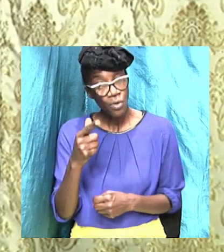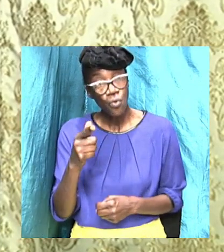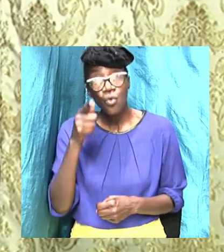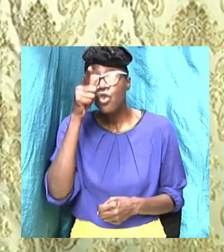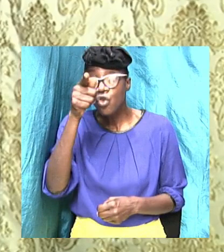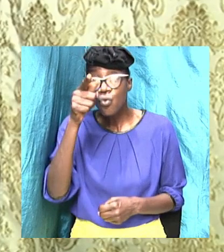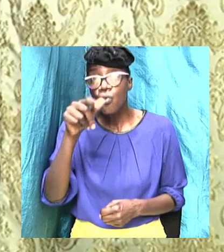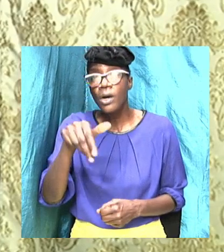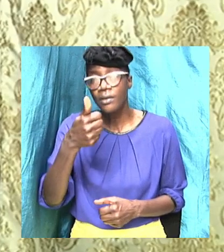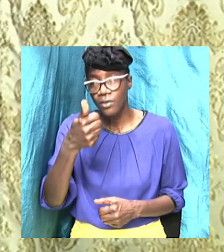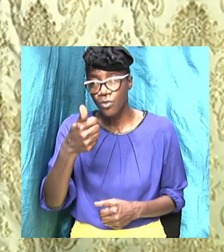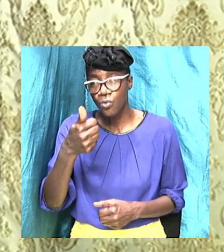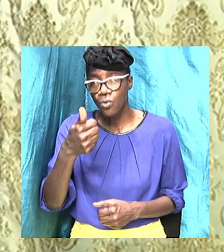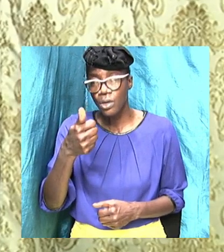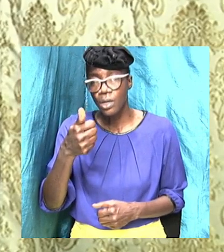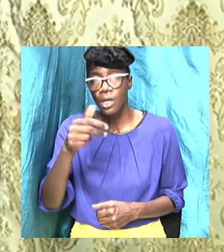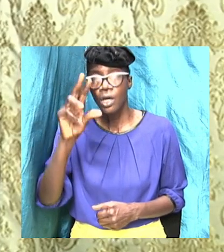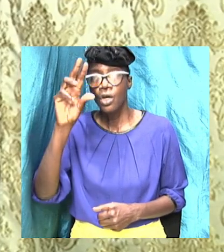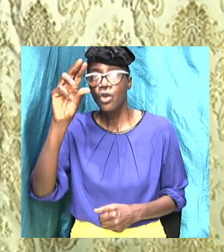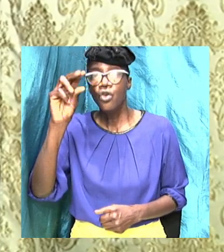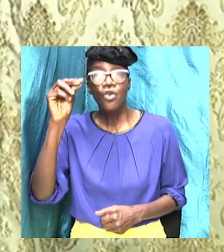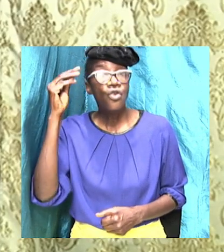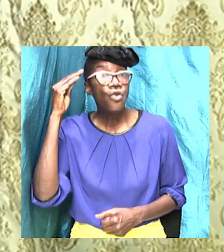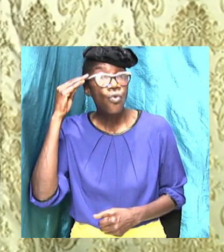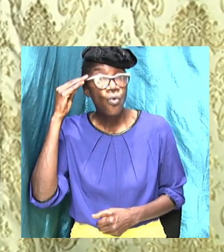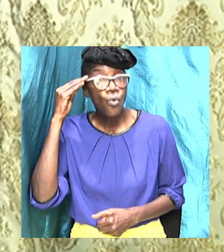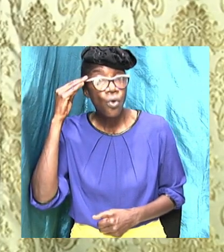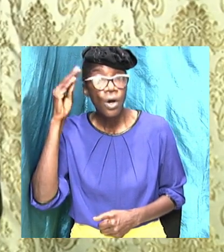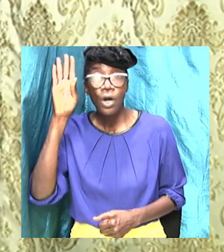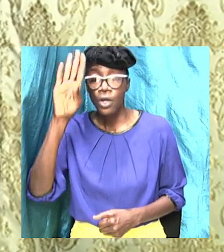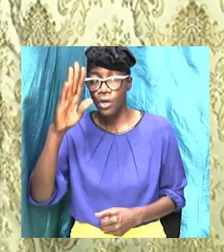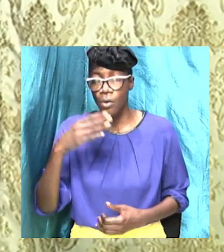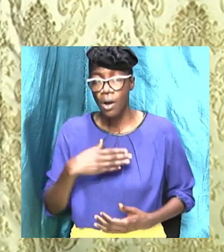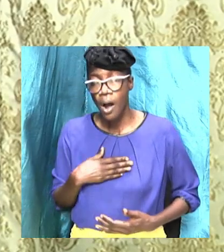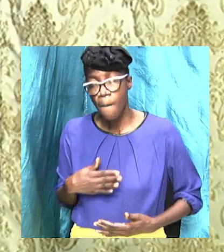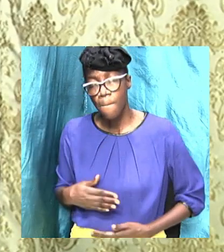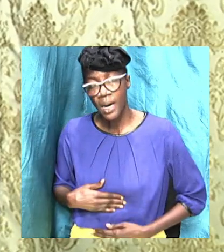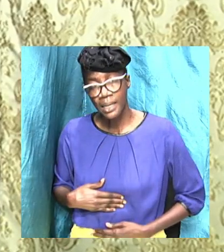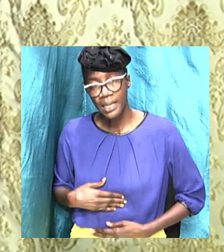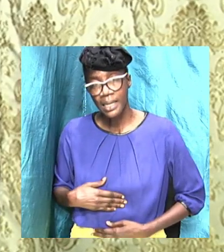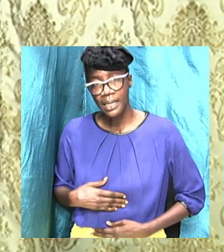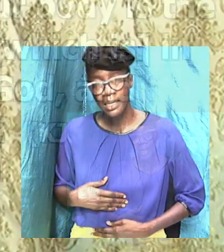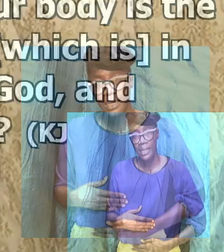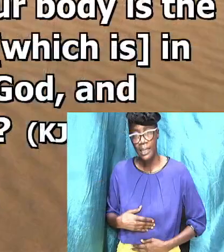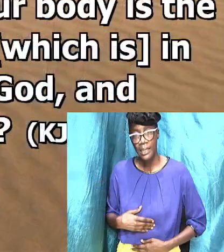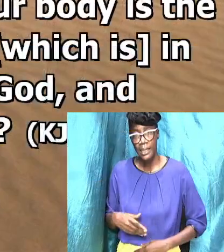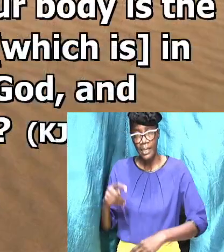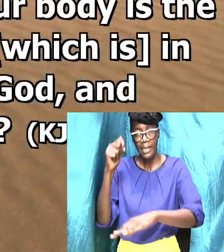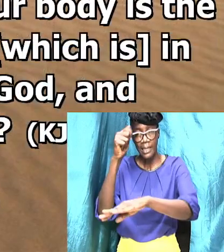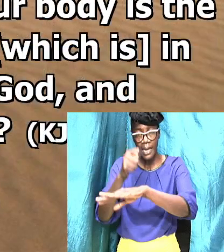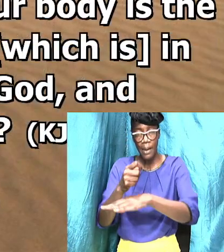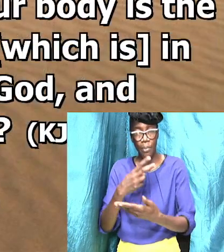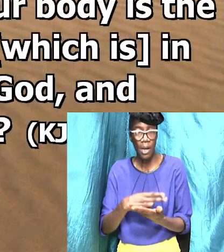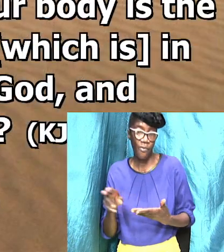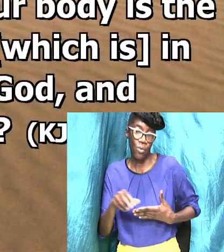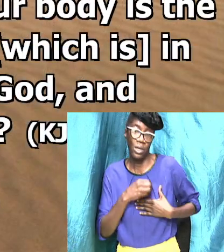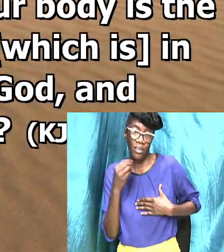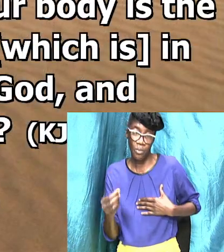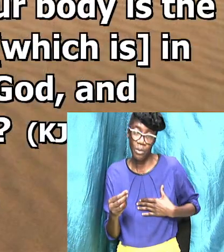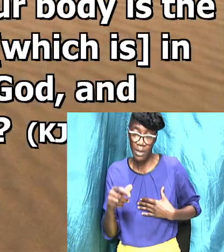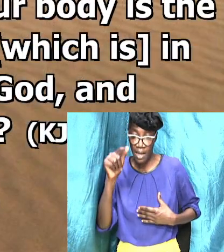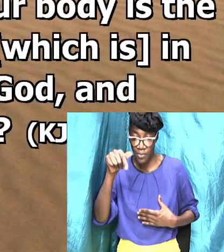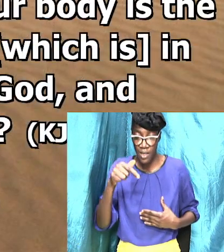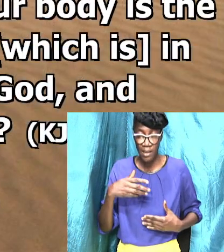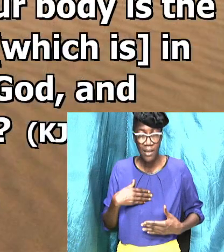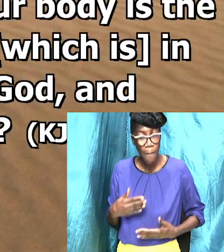own. What? Know ye not that your body is the temple of the Holy Ghost? This body that we're talking